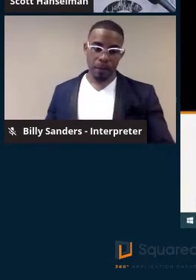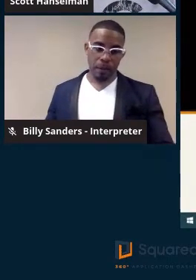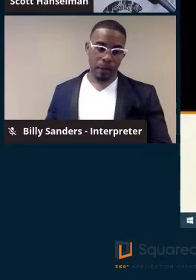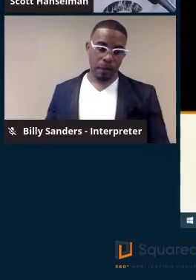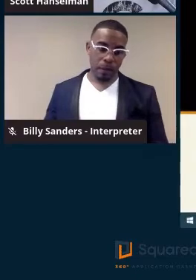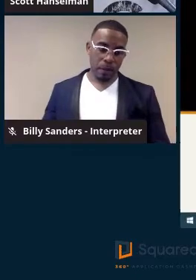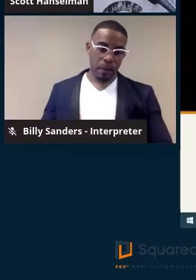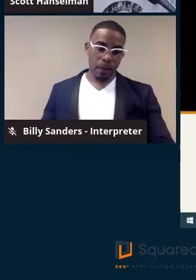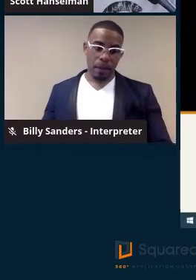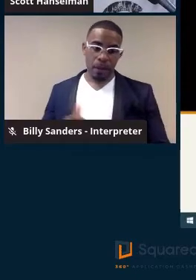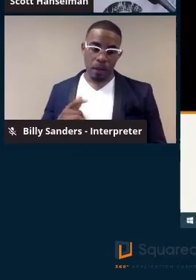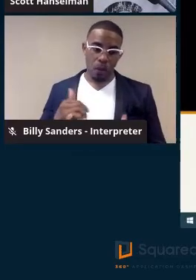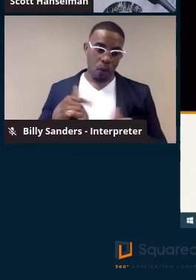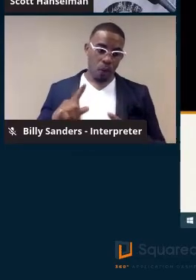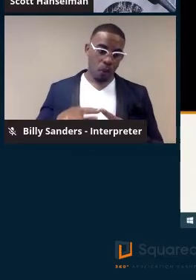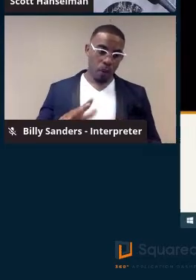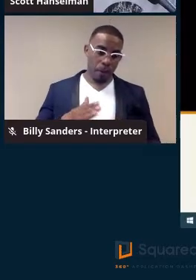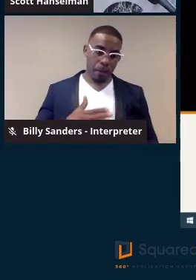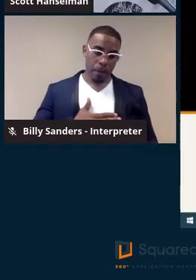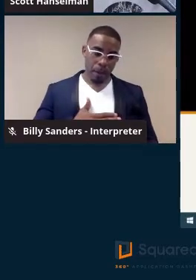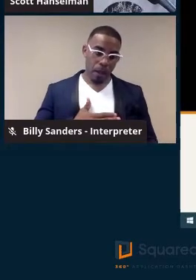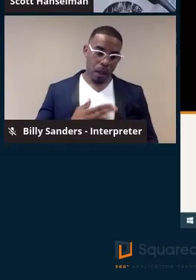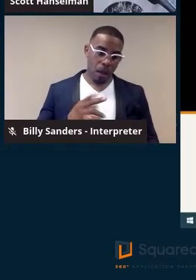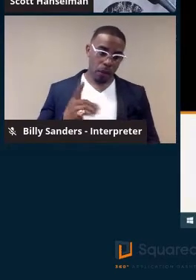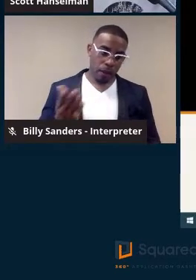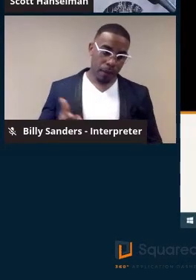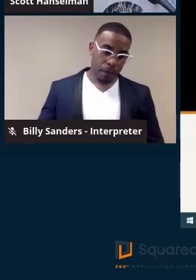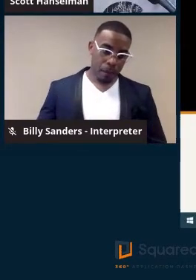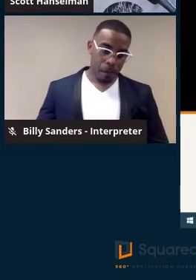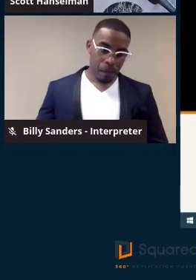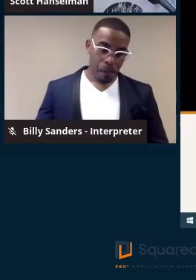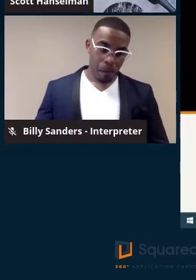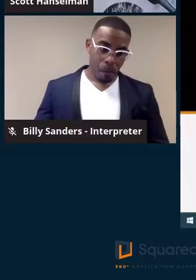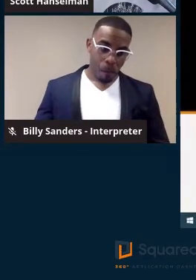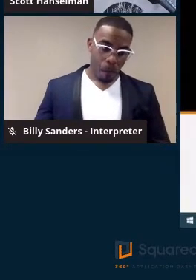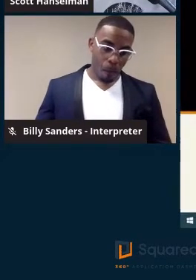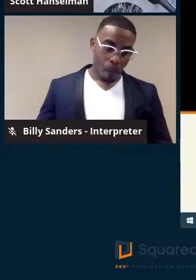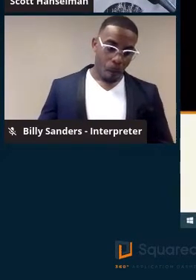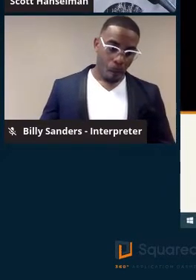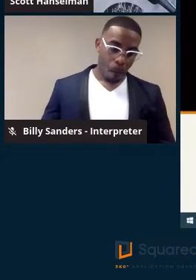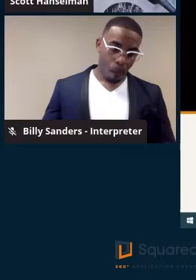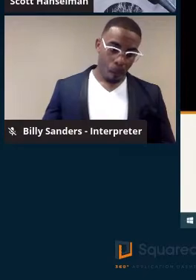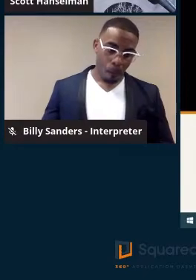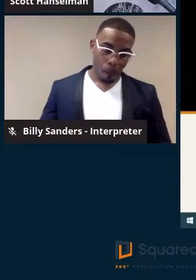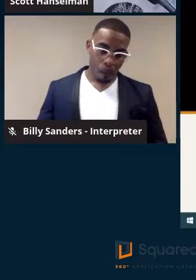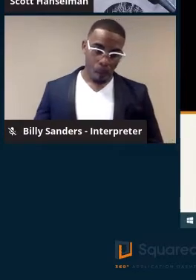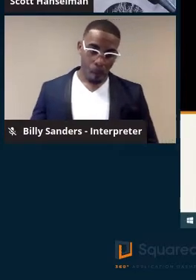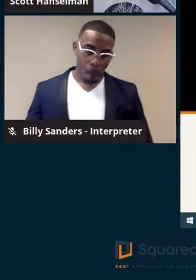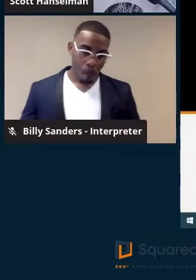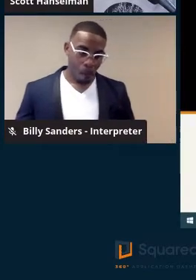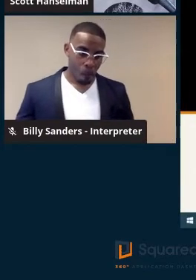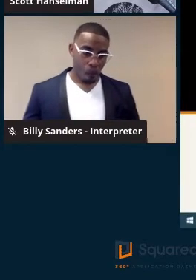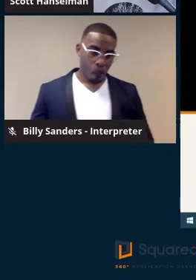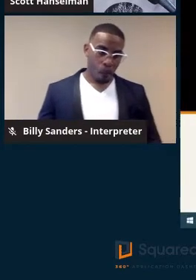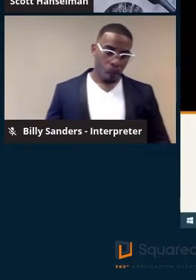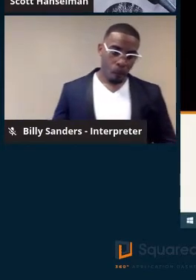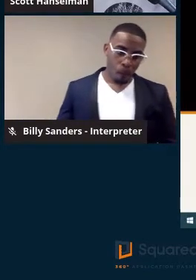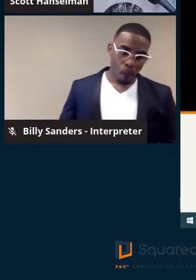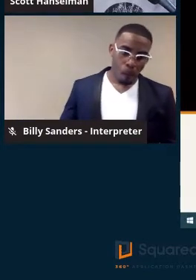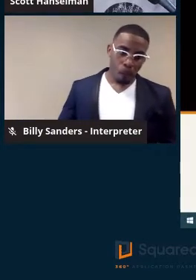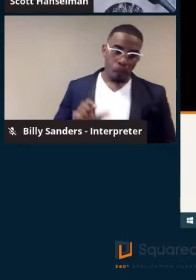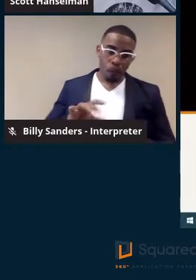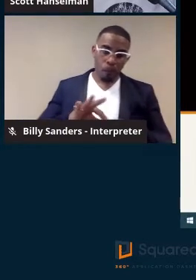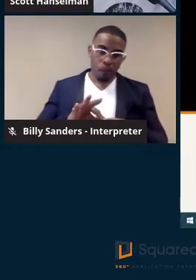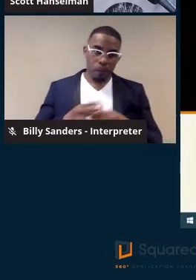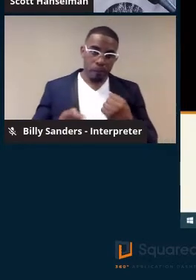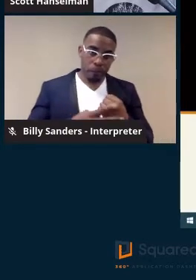going to go onto my hard drive here and show you where this content is stored.